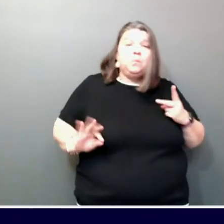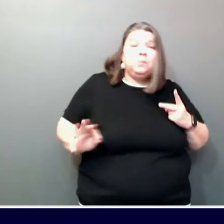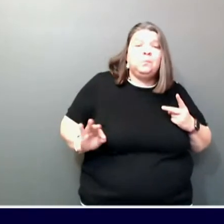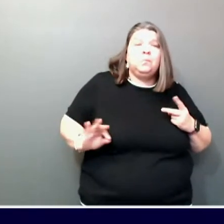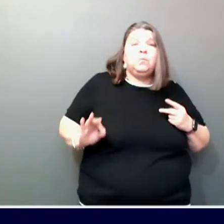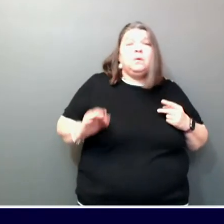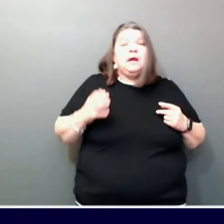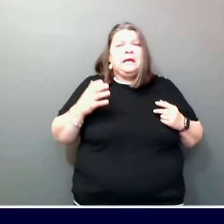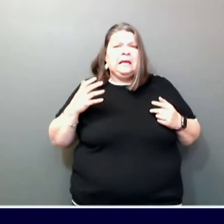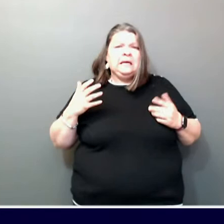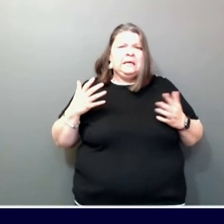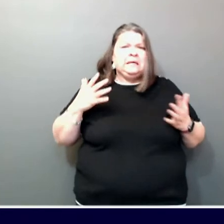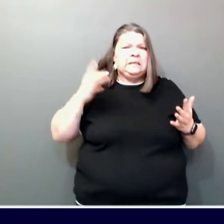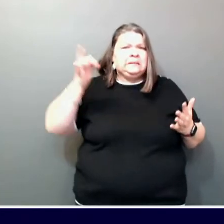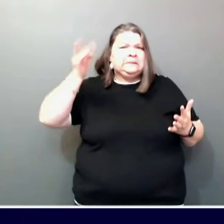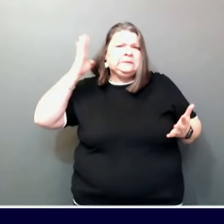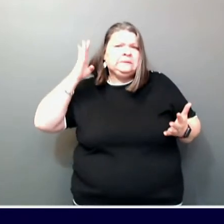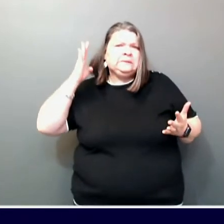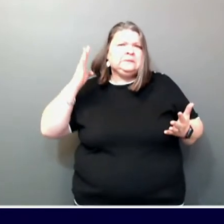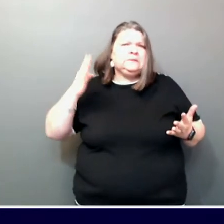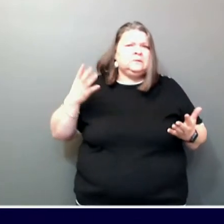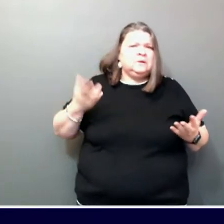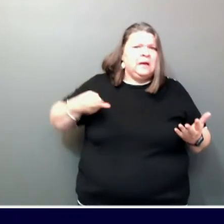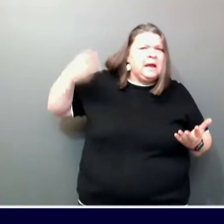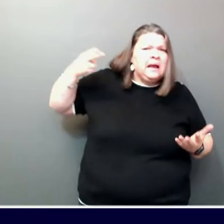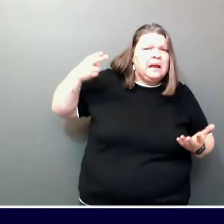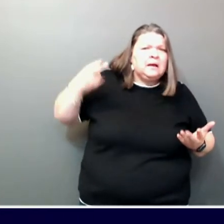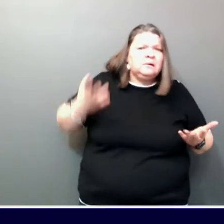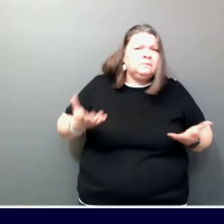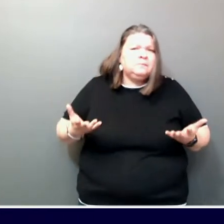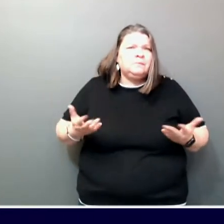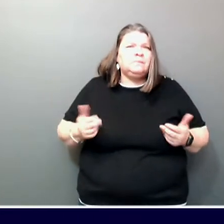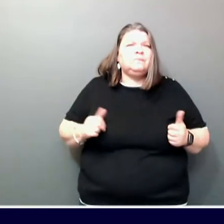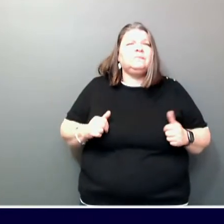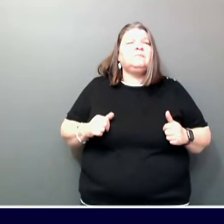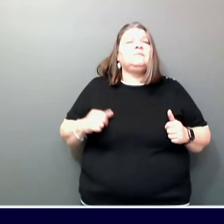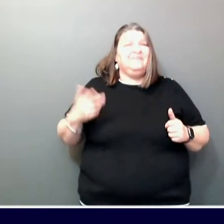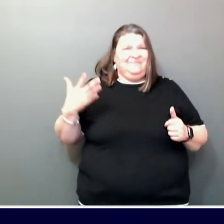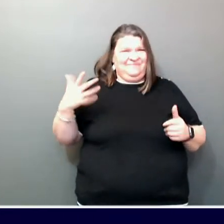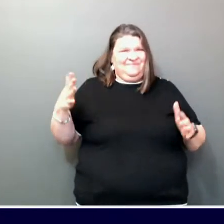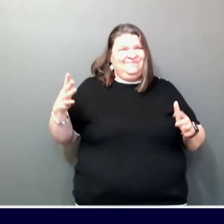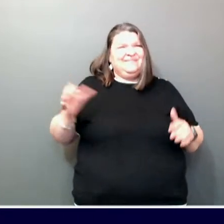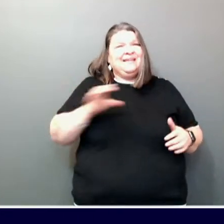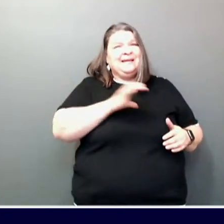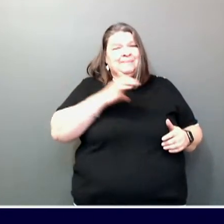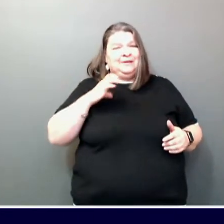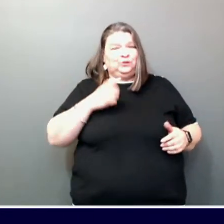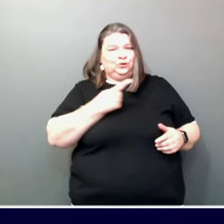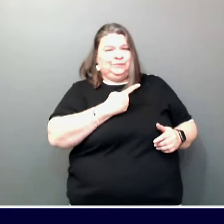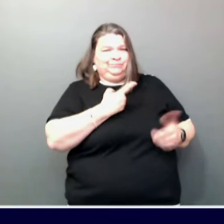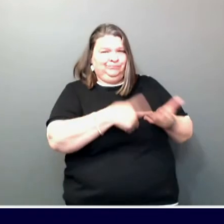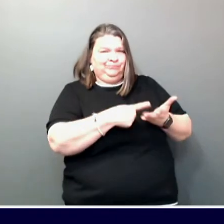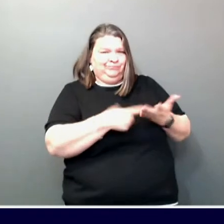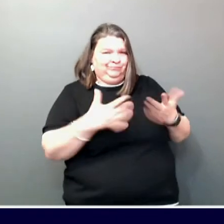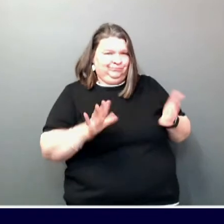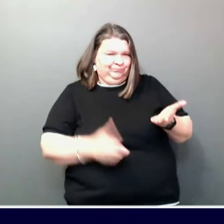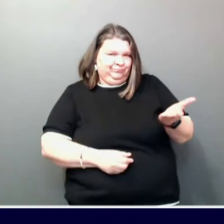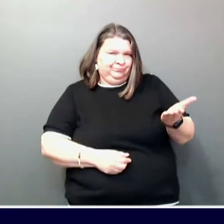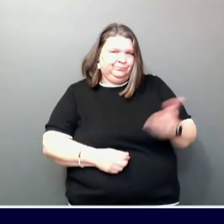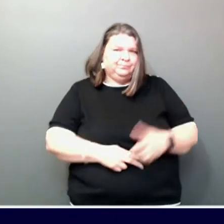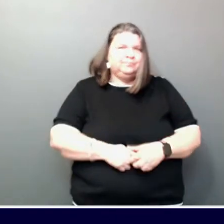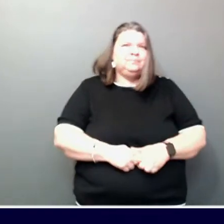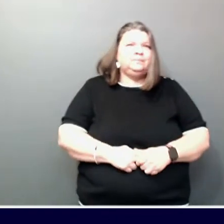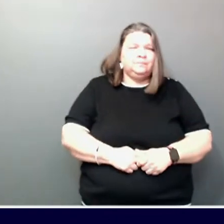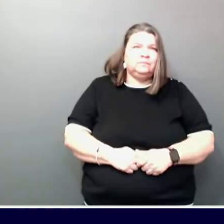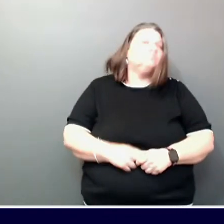this exact issue. Corey, I'll turn that over to her. Sure. Well, I will say that when it comes to sports, the Maine